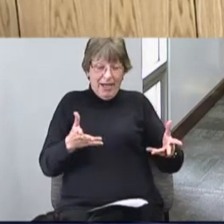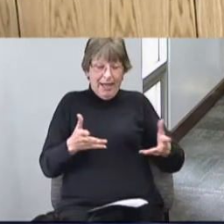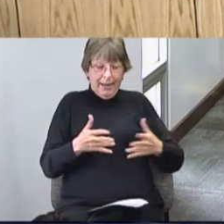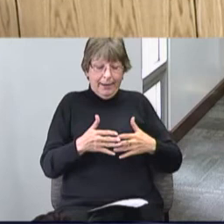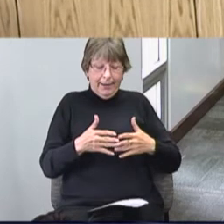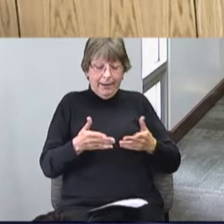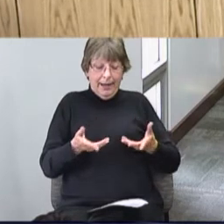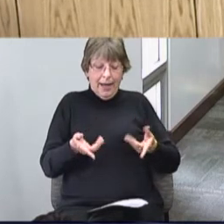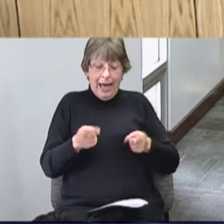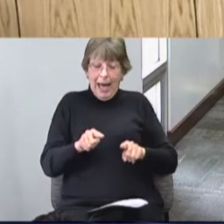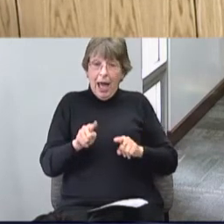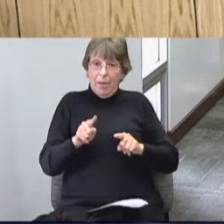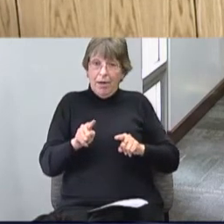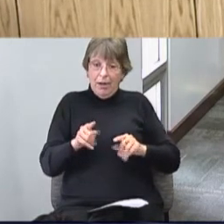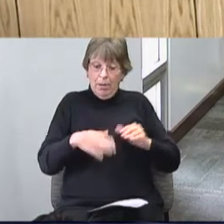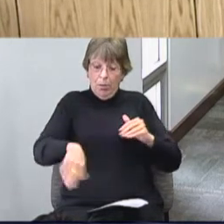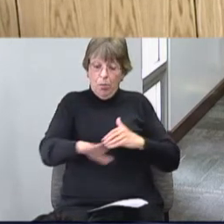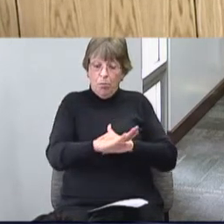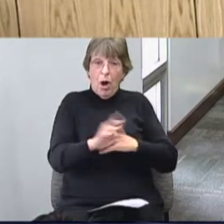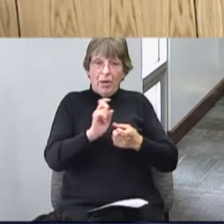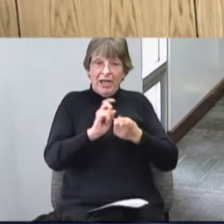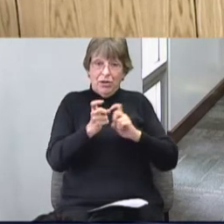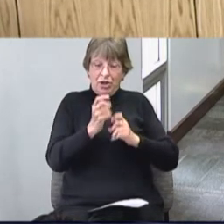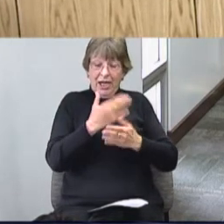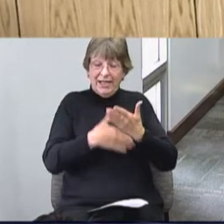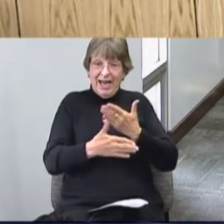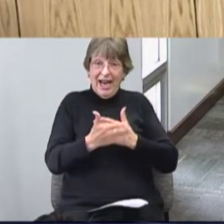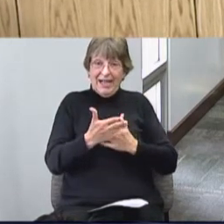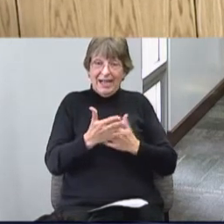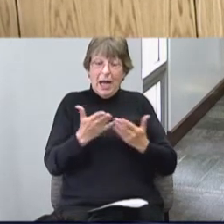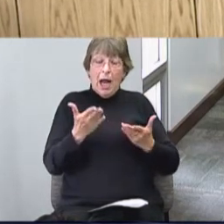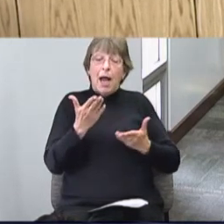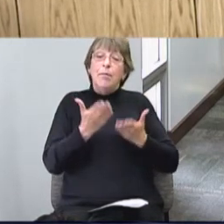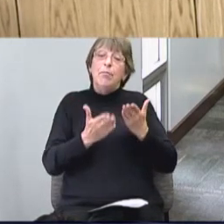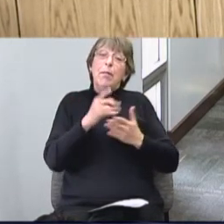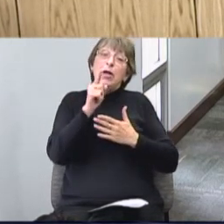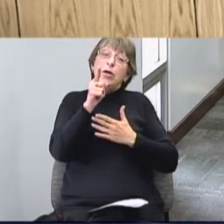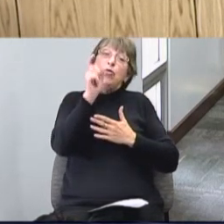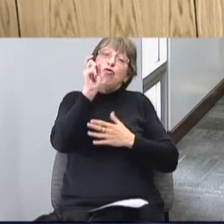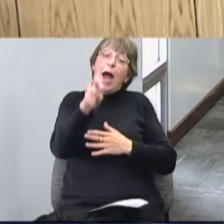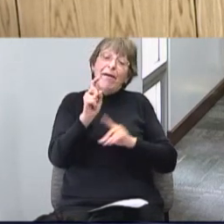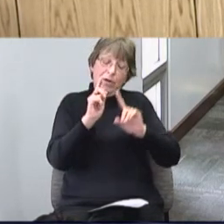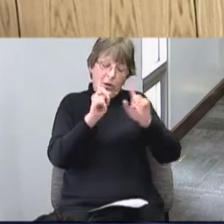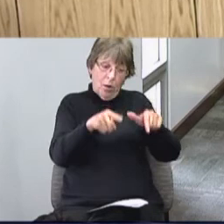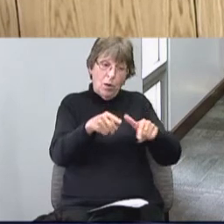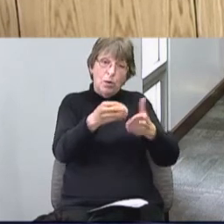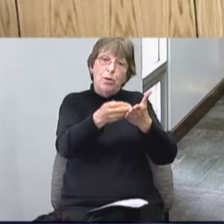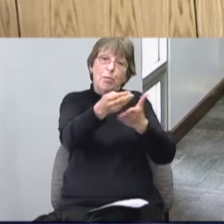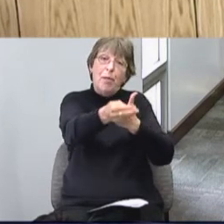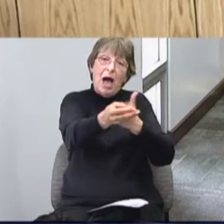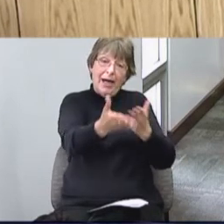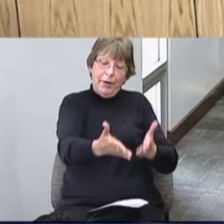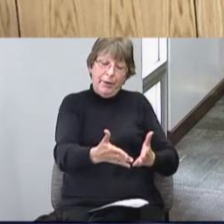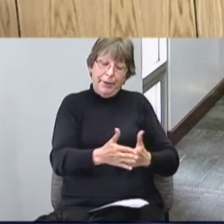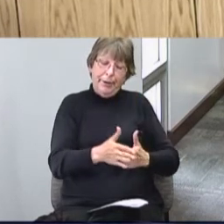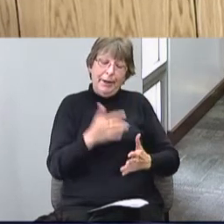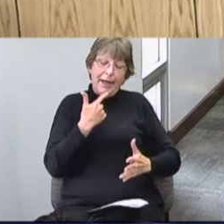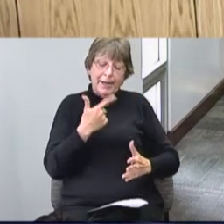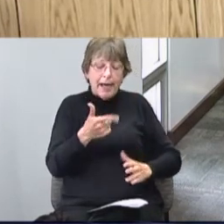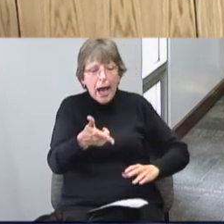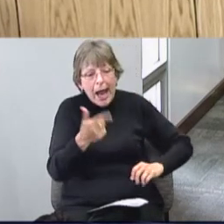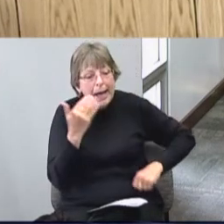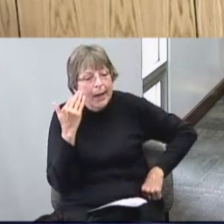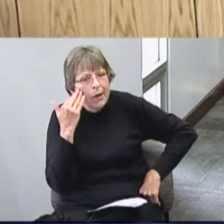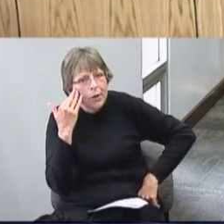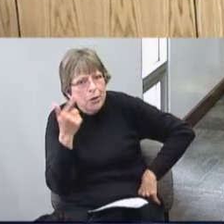As properties turn over, you may have to be the ones who go to those purchasers and say, do you know you